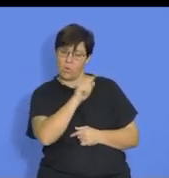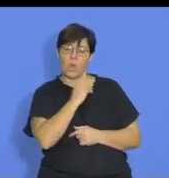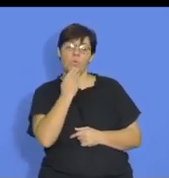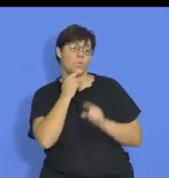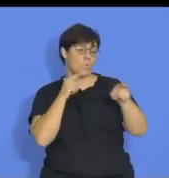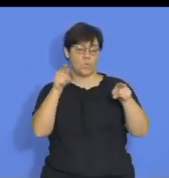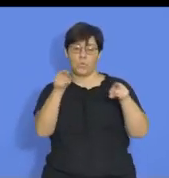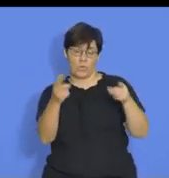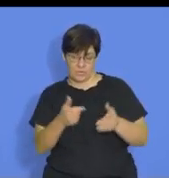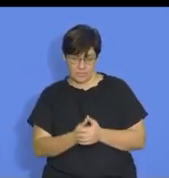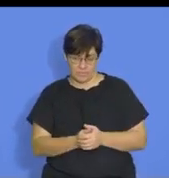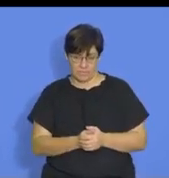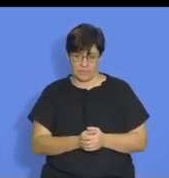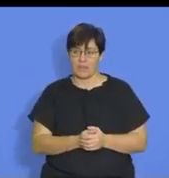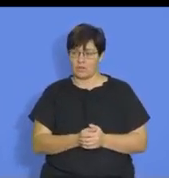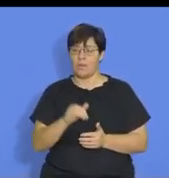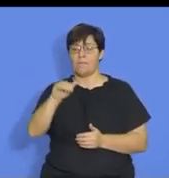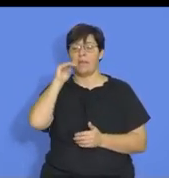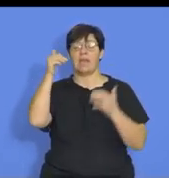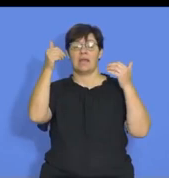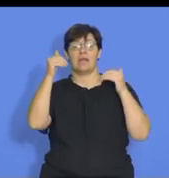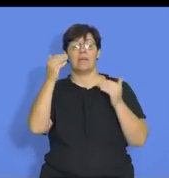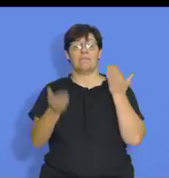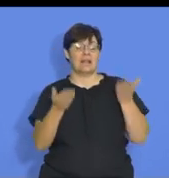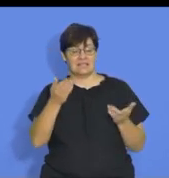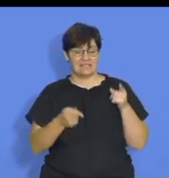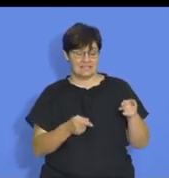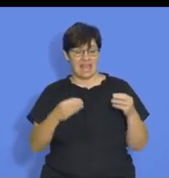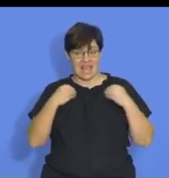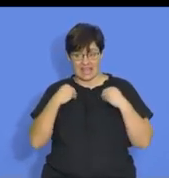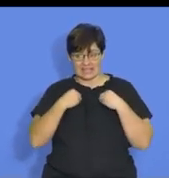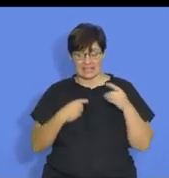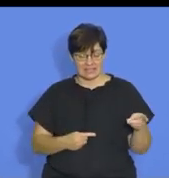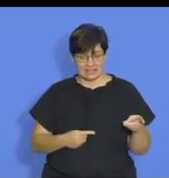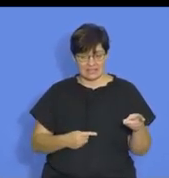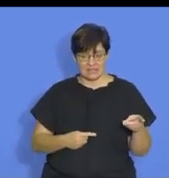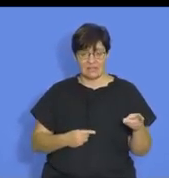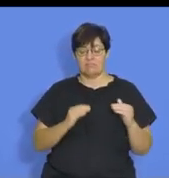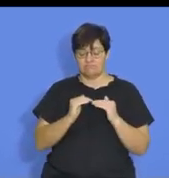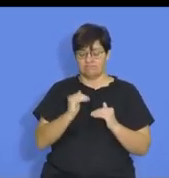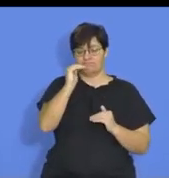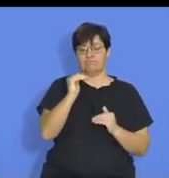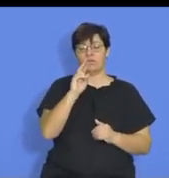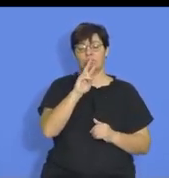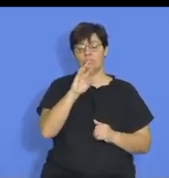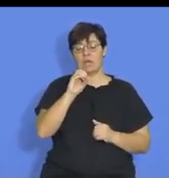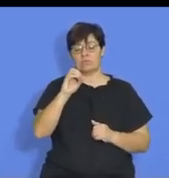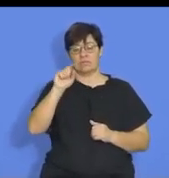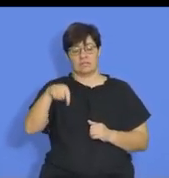Right, assets, as we can see, our bank balance, right? Our assets are increasing